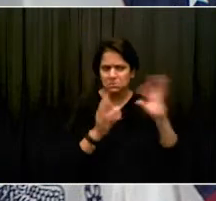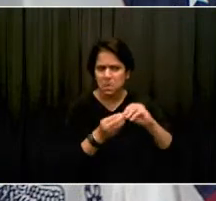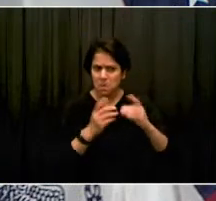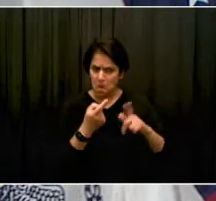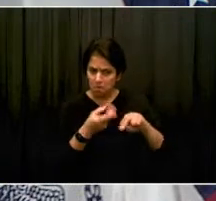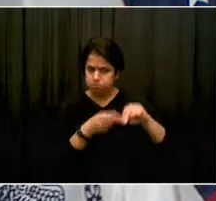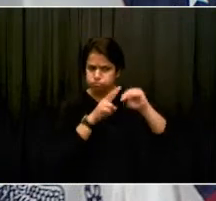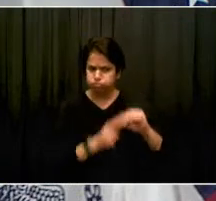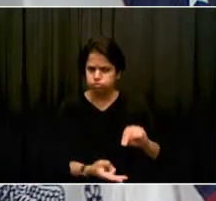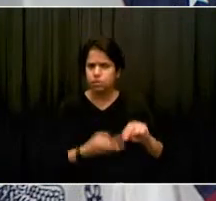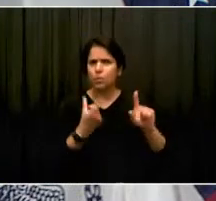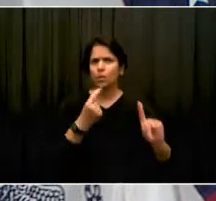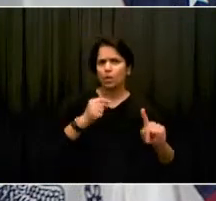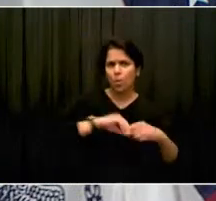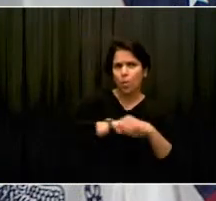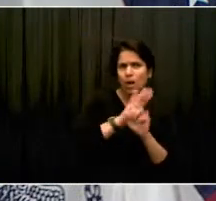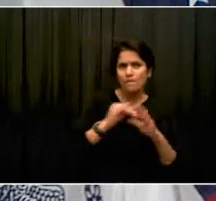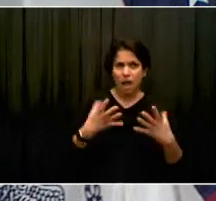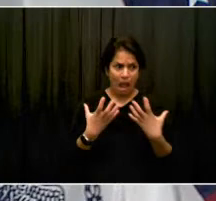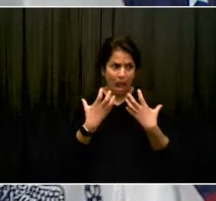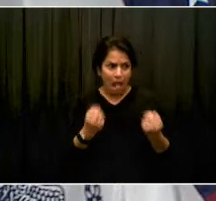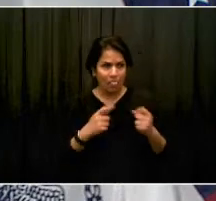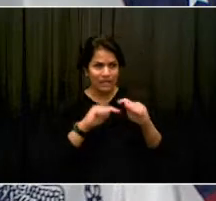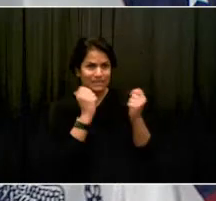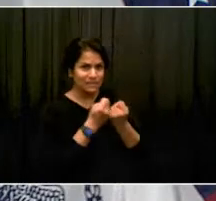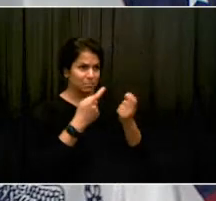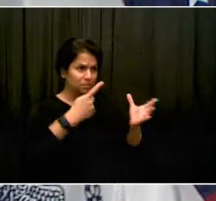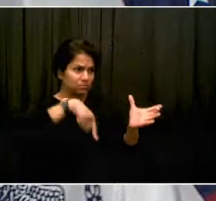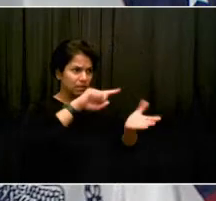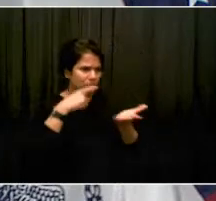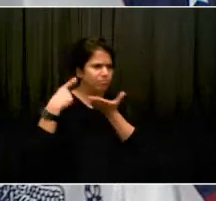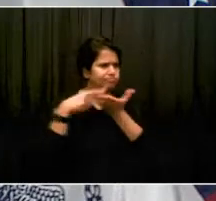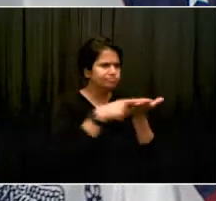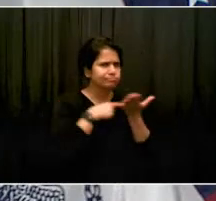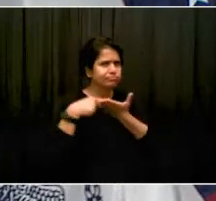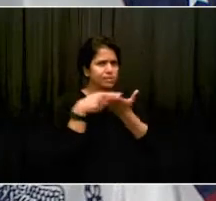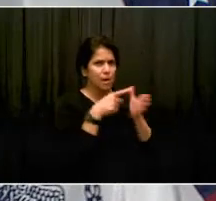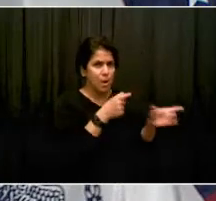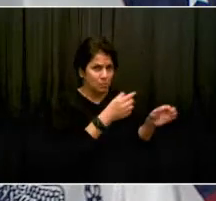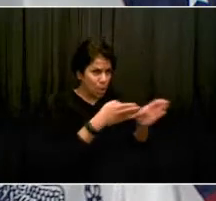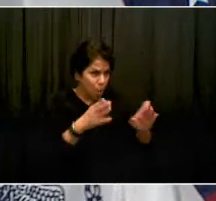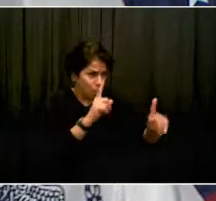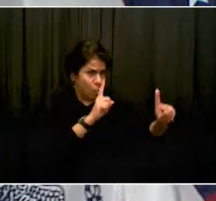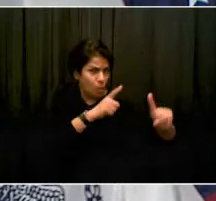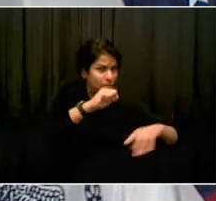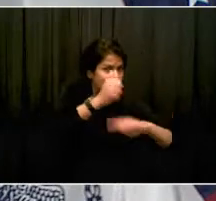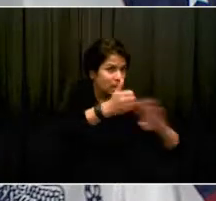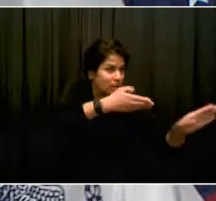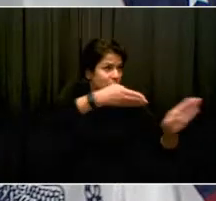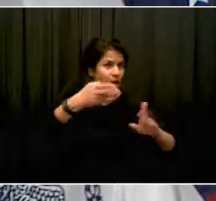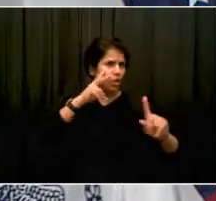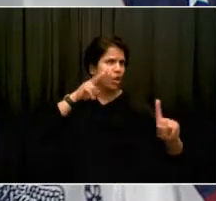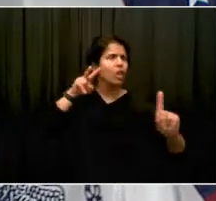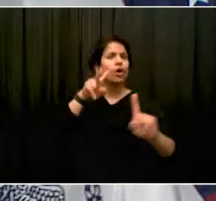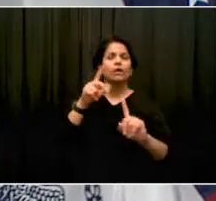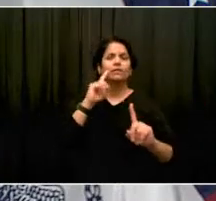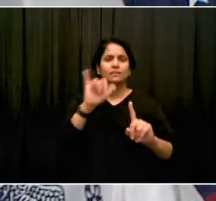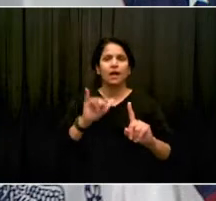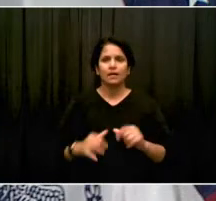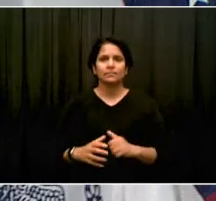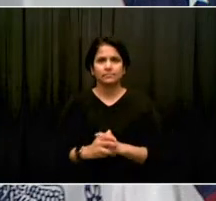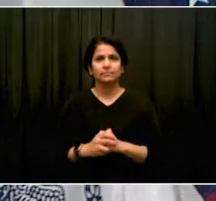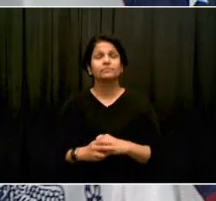this is the right goal. We will make adjustments as we go along. If we think it's important to advise people to carry on